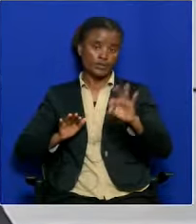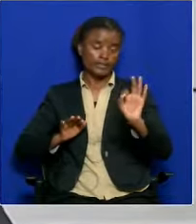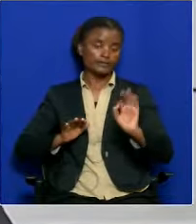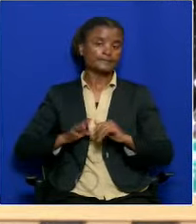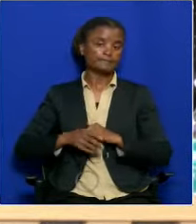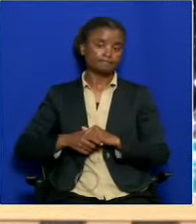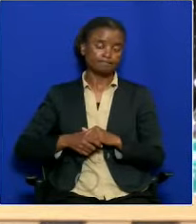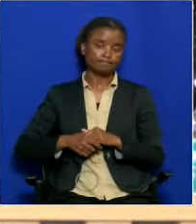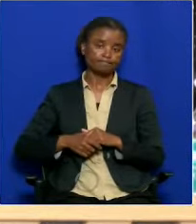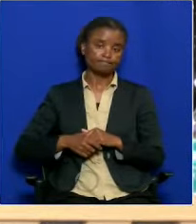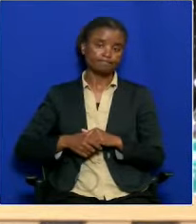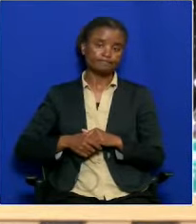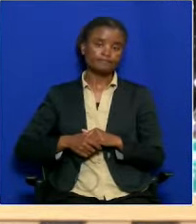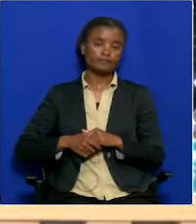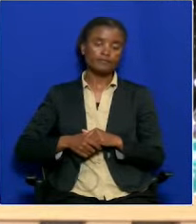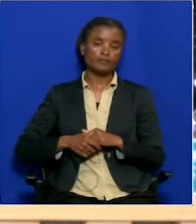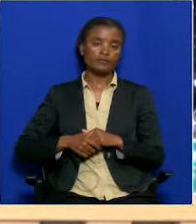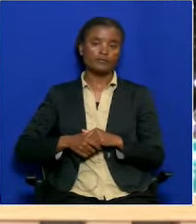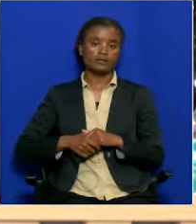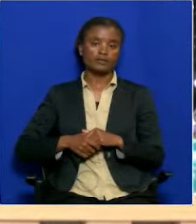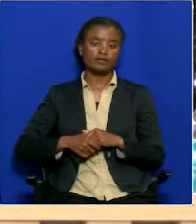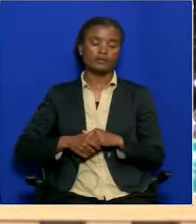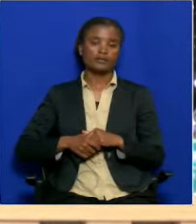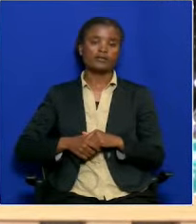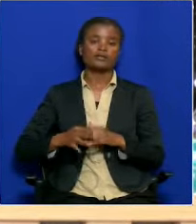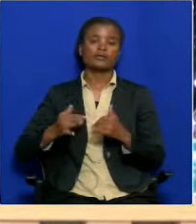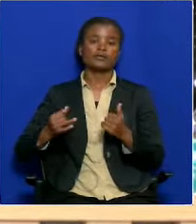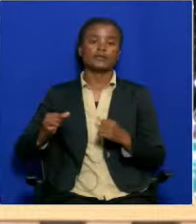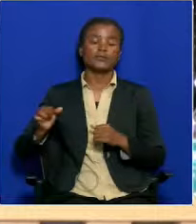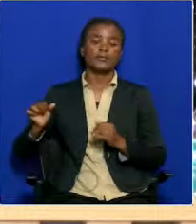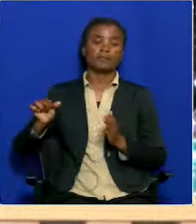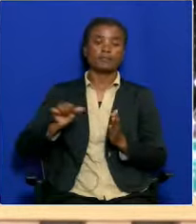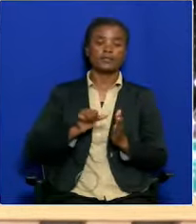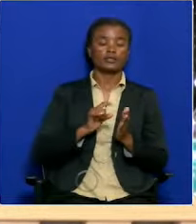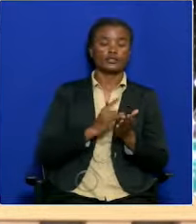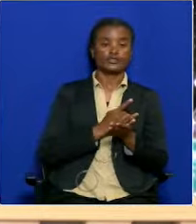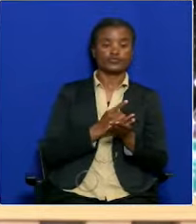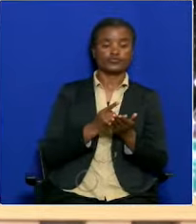then if we go back to the chats,